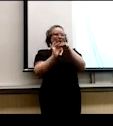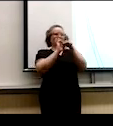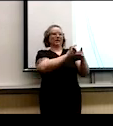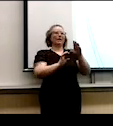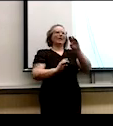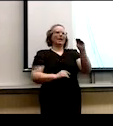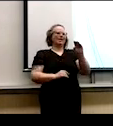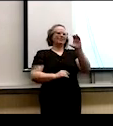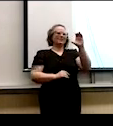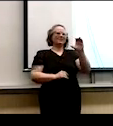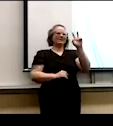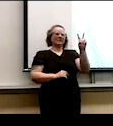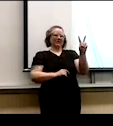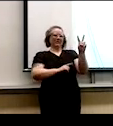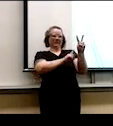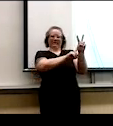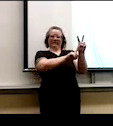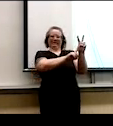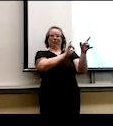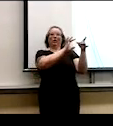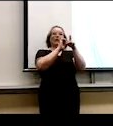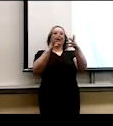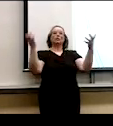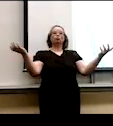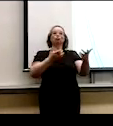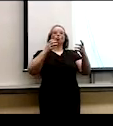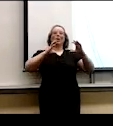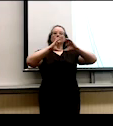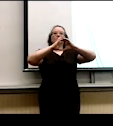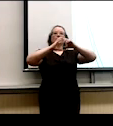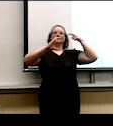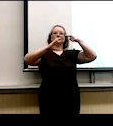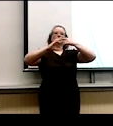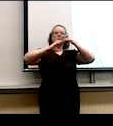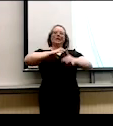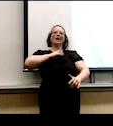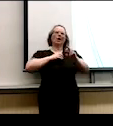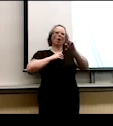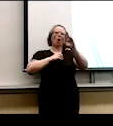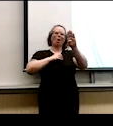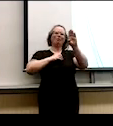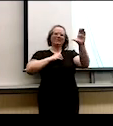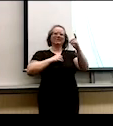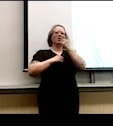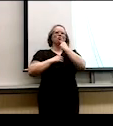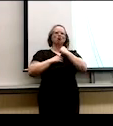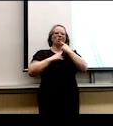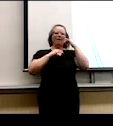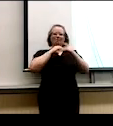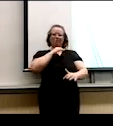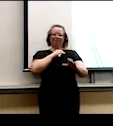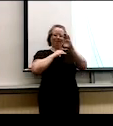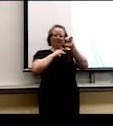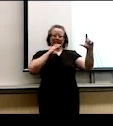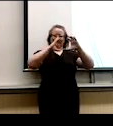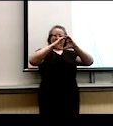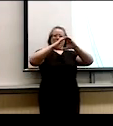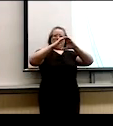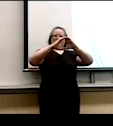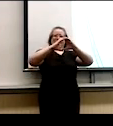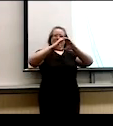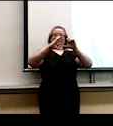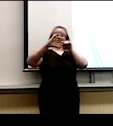what the group is how large our red cells are in the CBC. So a high MCV, I believe